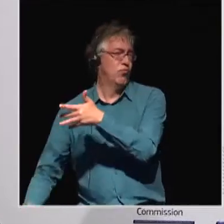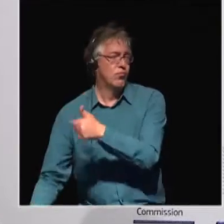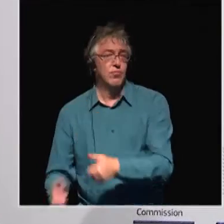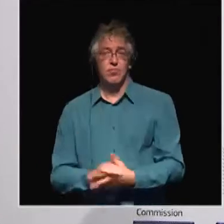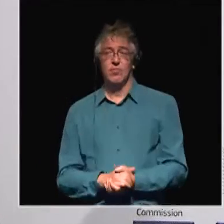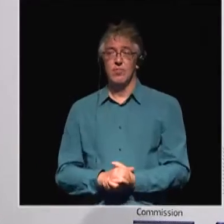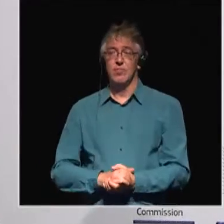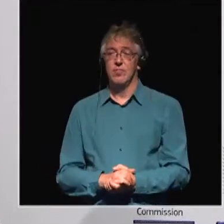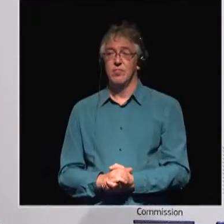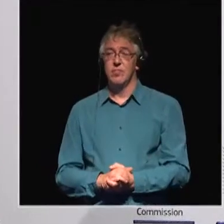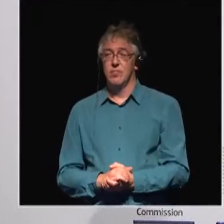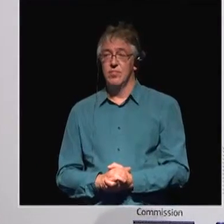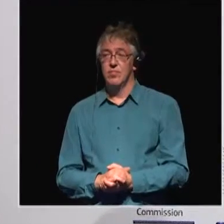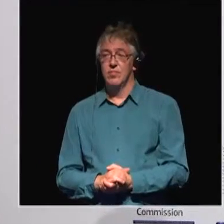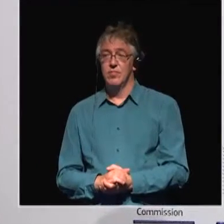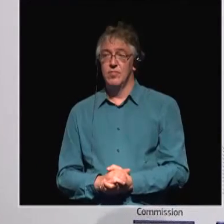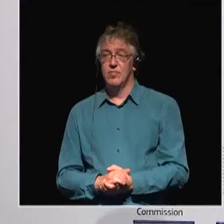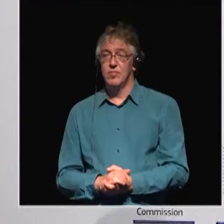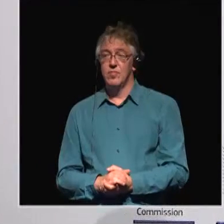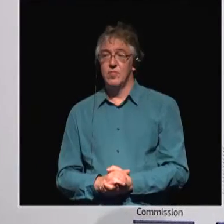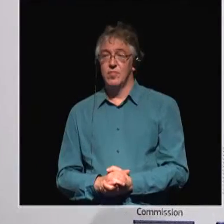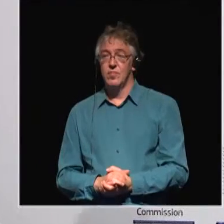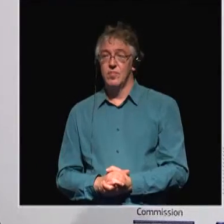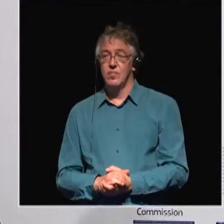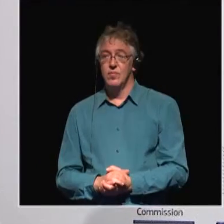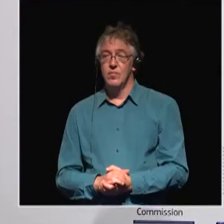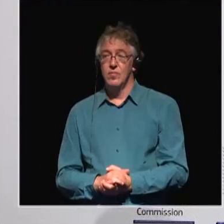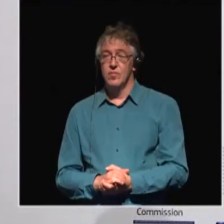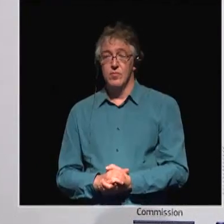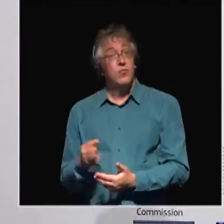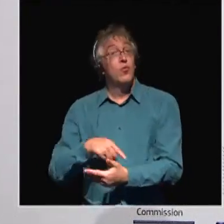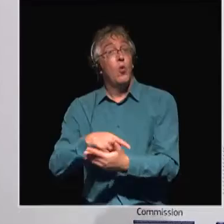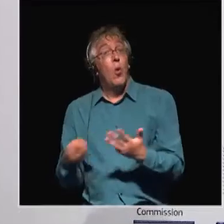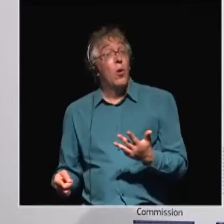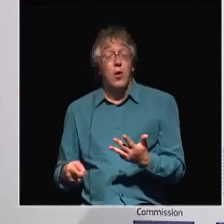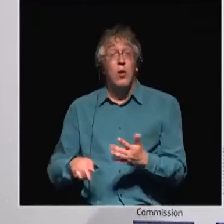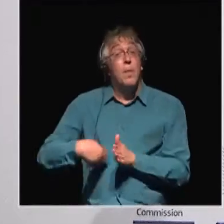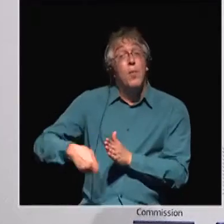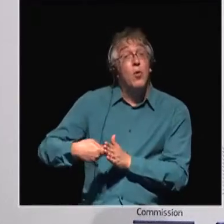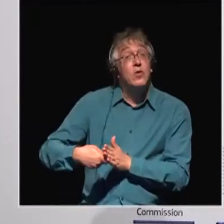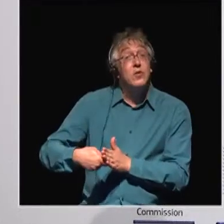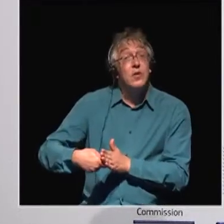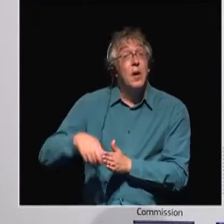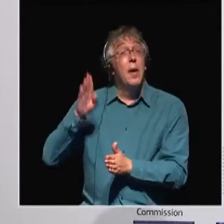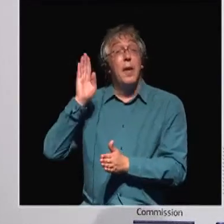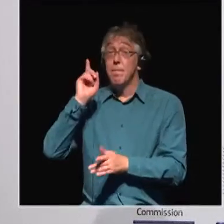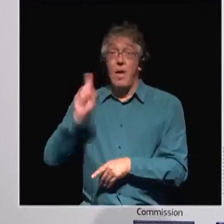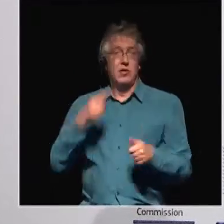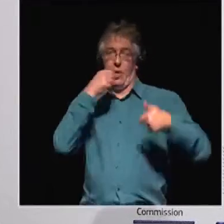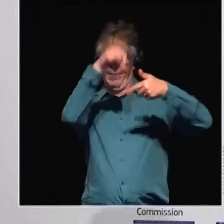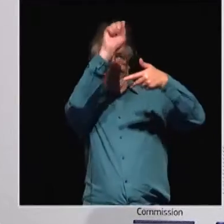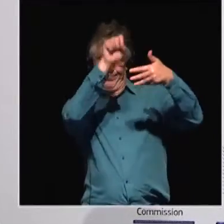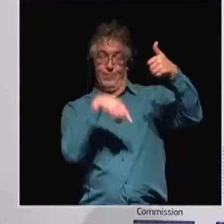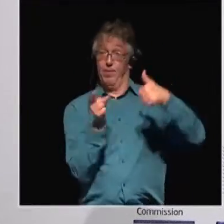And these initiatives developed in this area have to respond to an essential question, which is the project relevant?